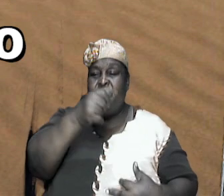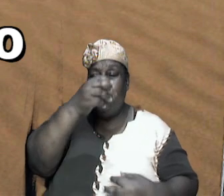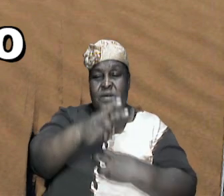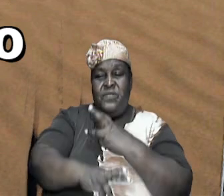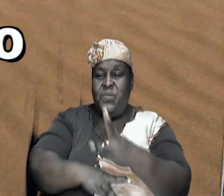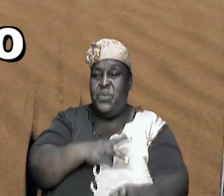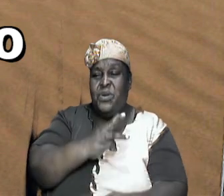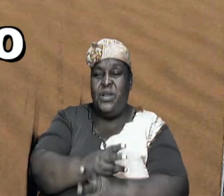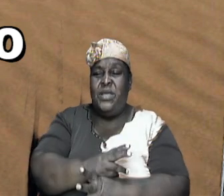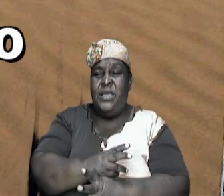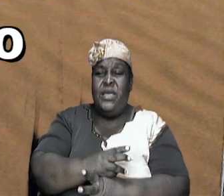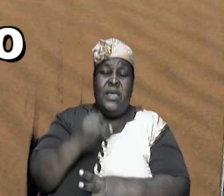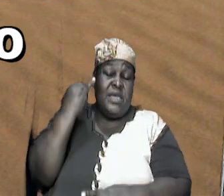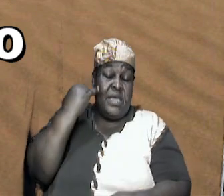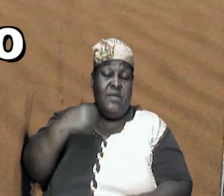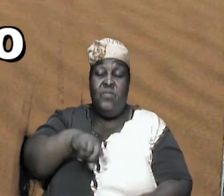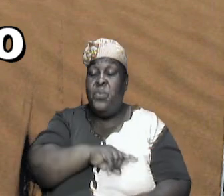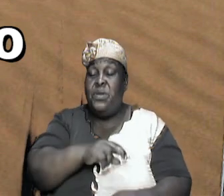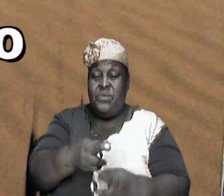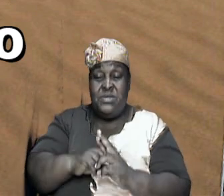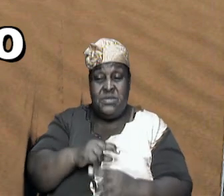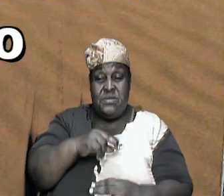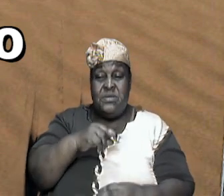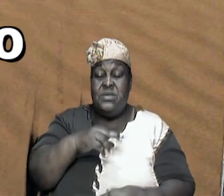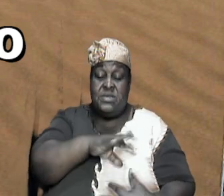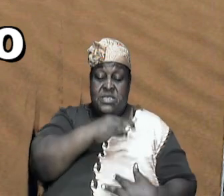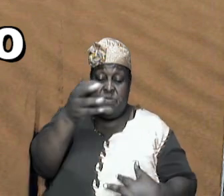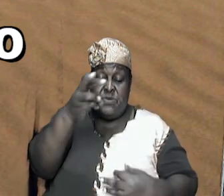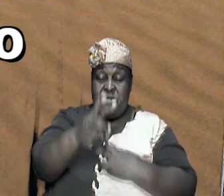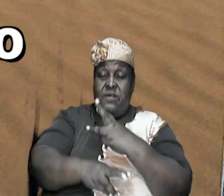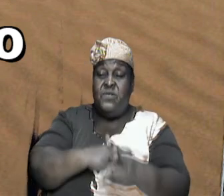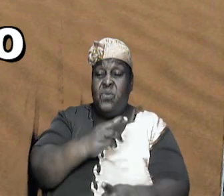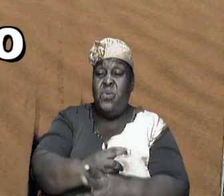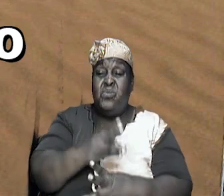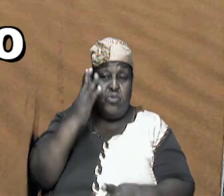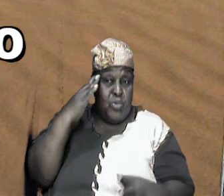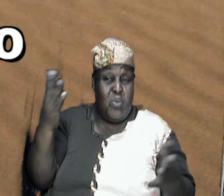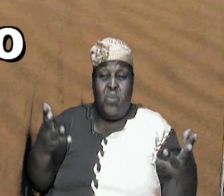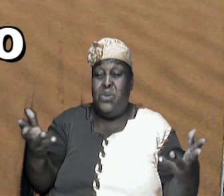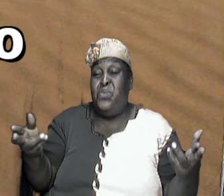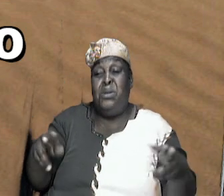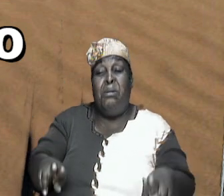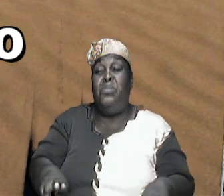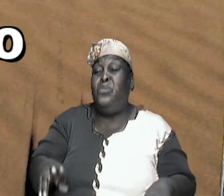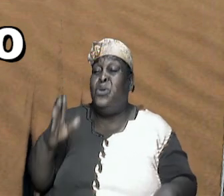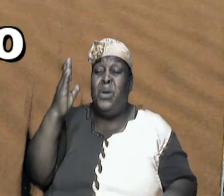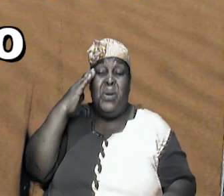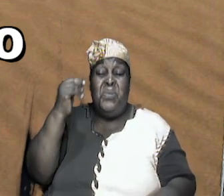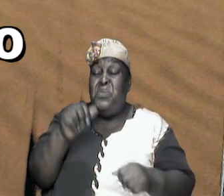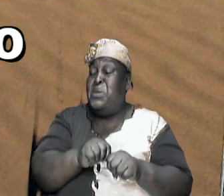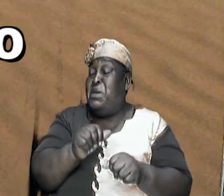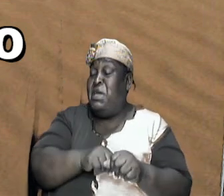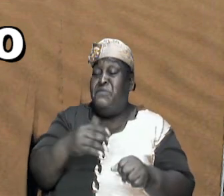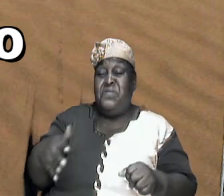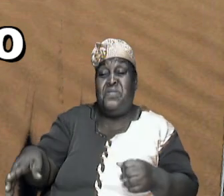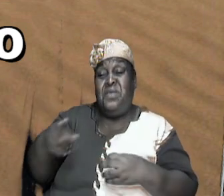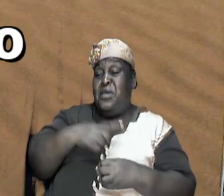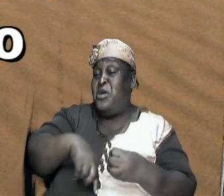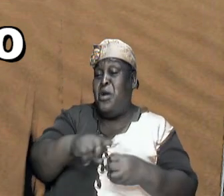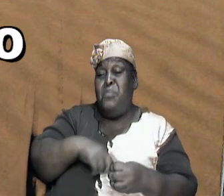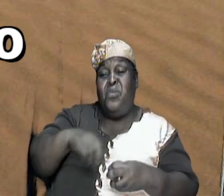So you see, if we had received the spirit of the world, you know what would have happened? We would have known everything about the world. We would have